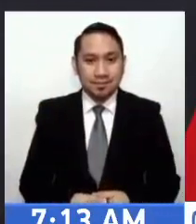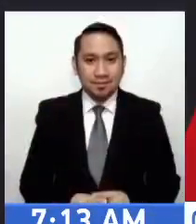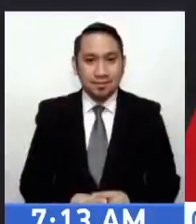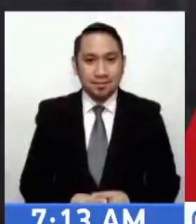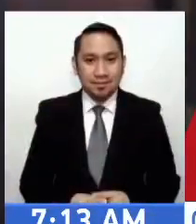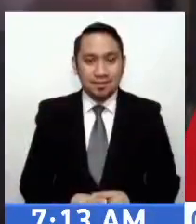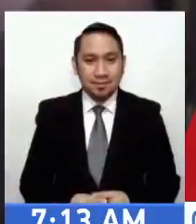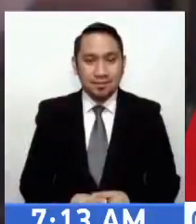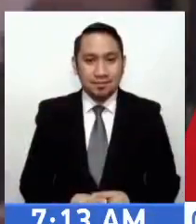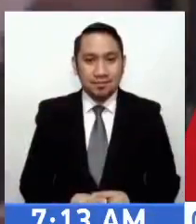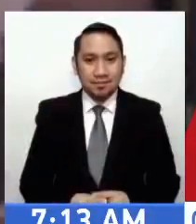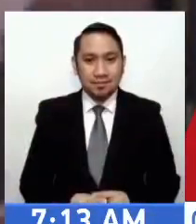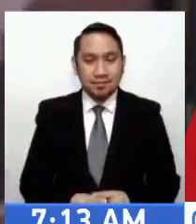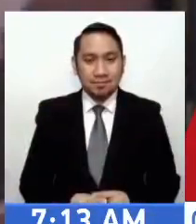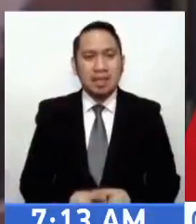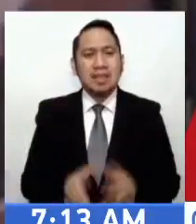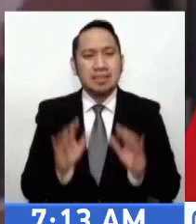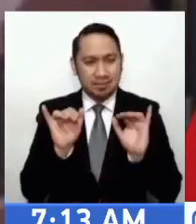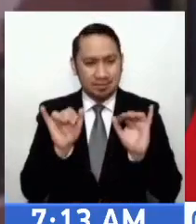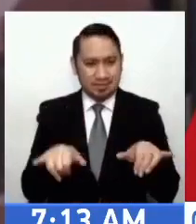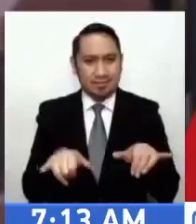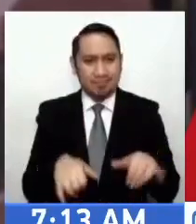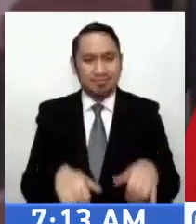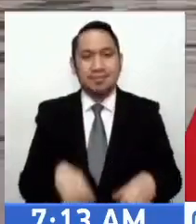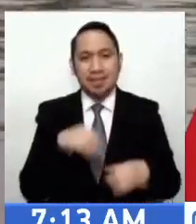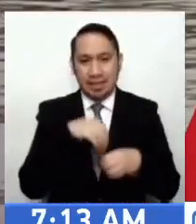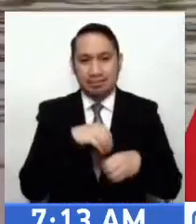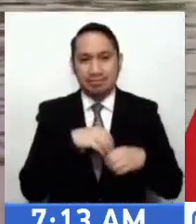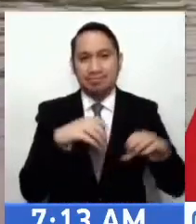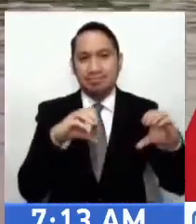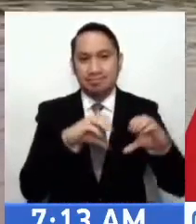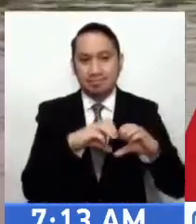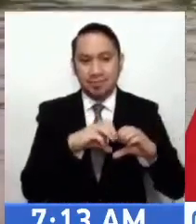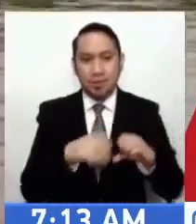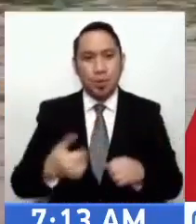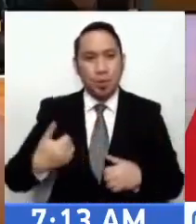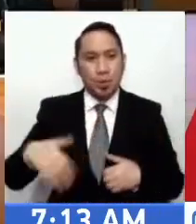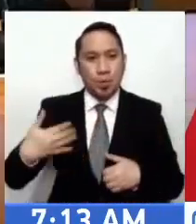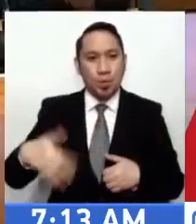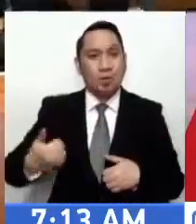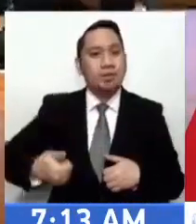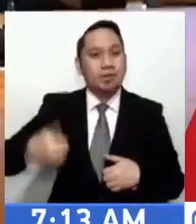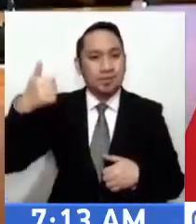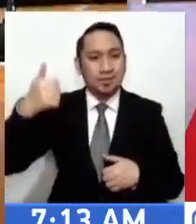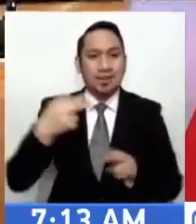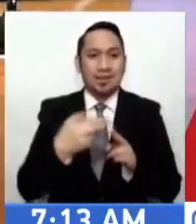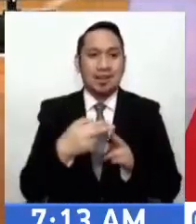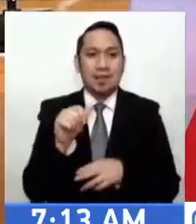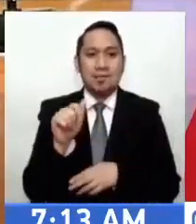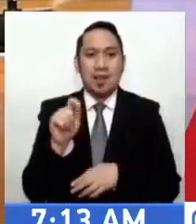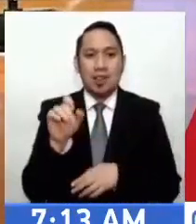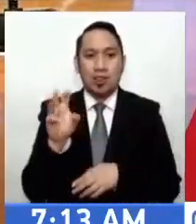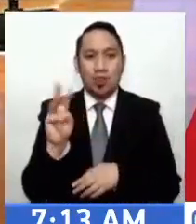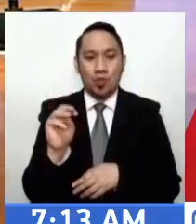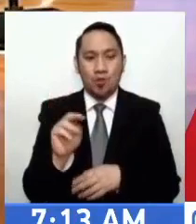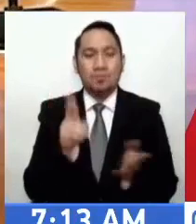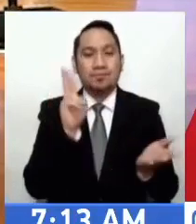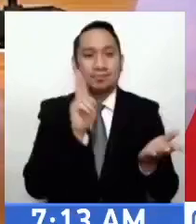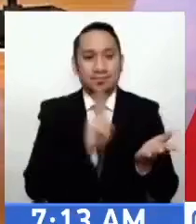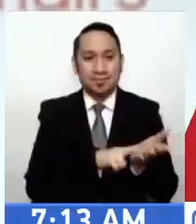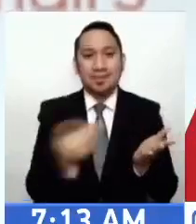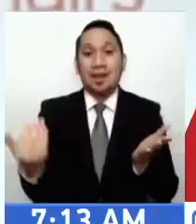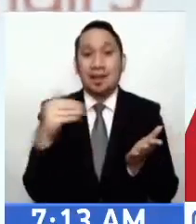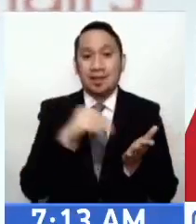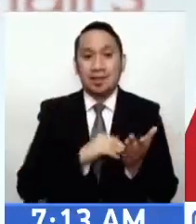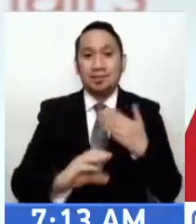Nananatiling kapuso ang award-winning journalist at documentarist na si Atom Araullo matapos siyang pumirma uli ng kontrata sa GMA